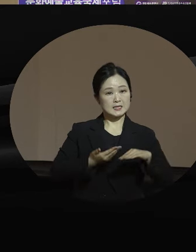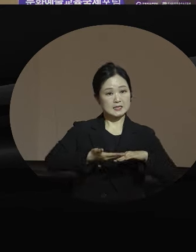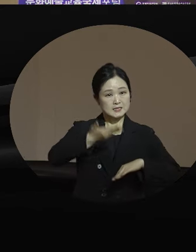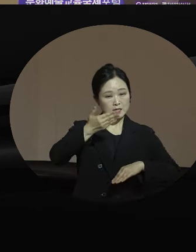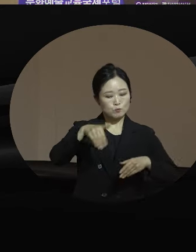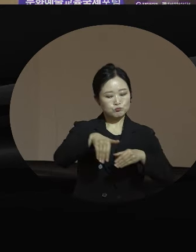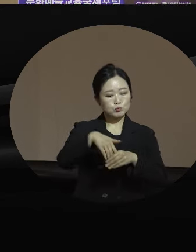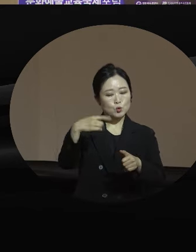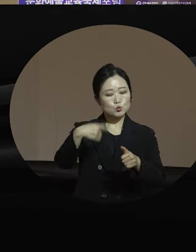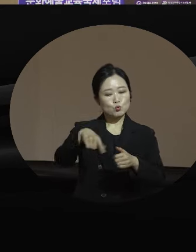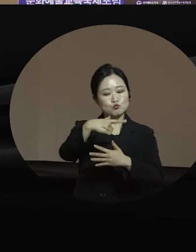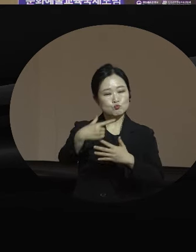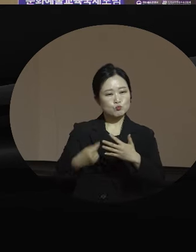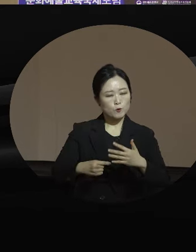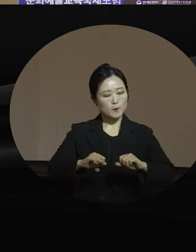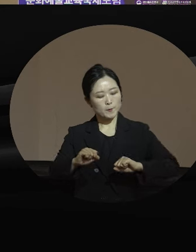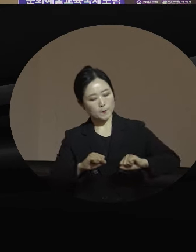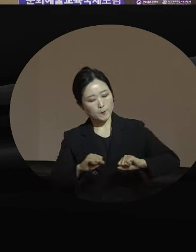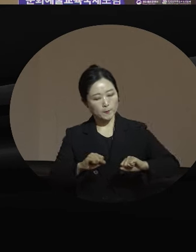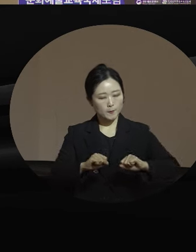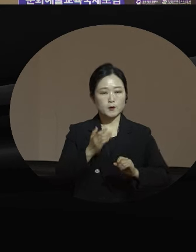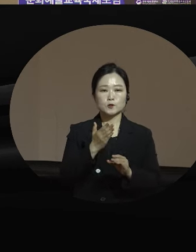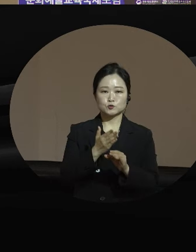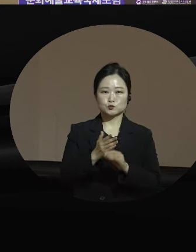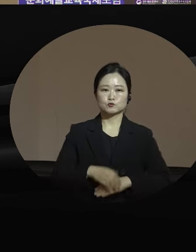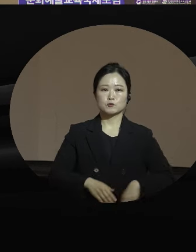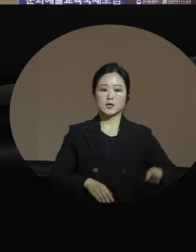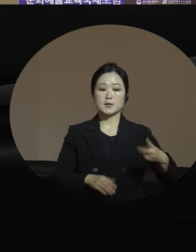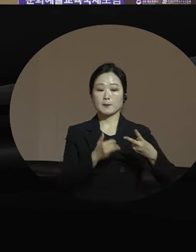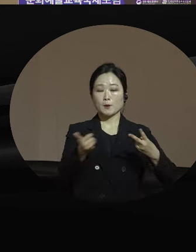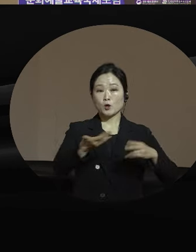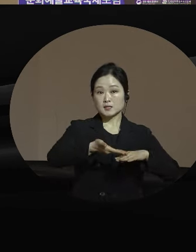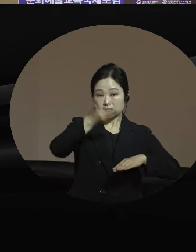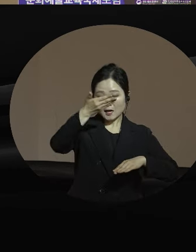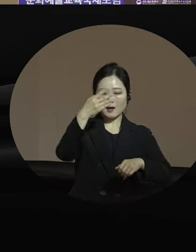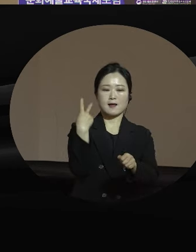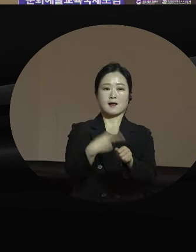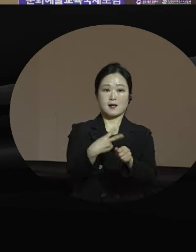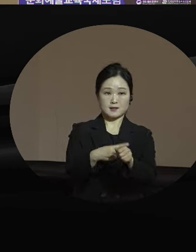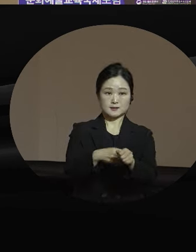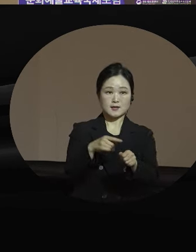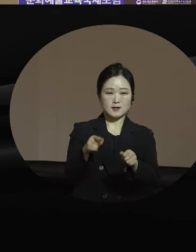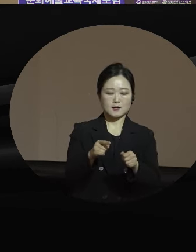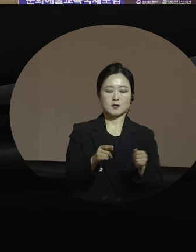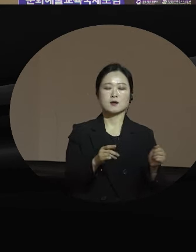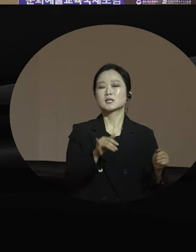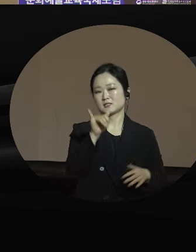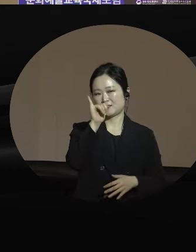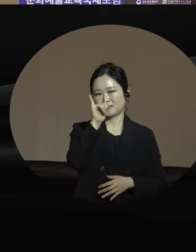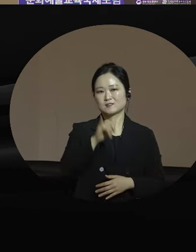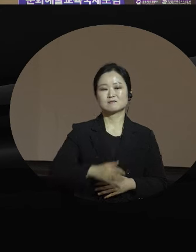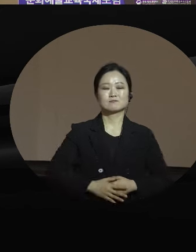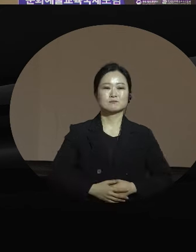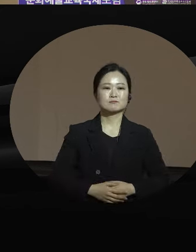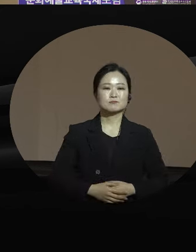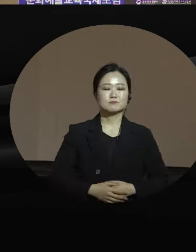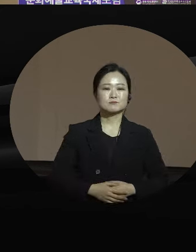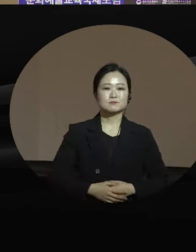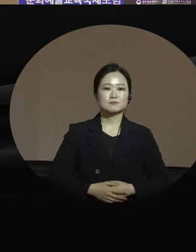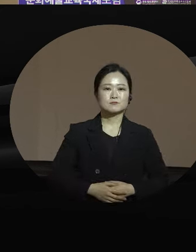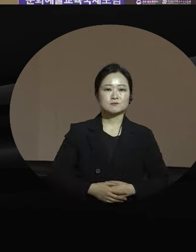and also the more than 200 trainers have been prepared nationwide. And also, in addition, the work of